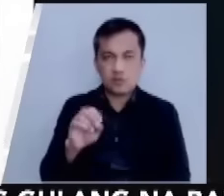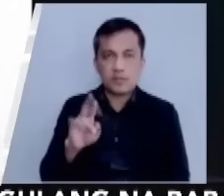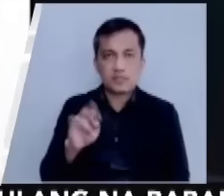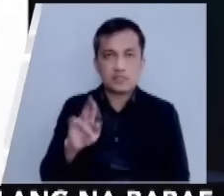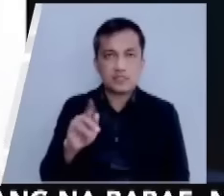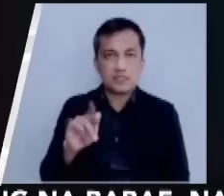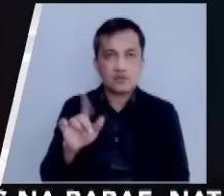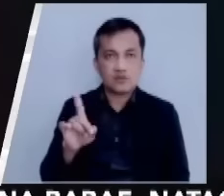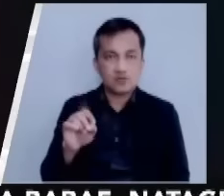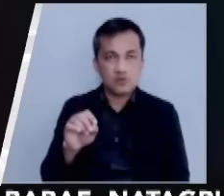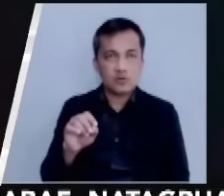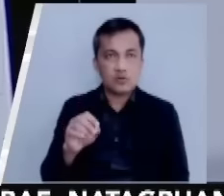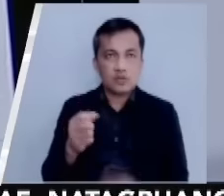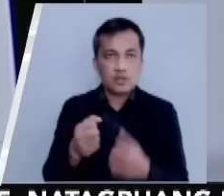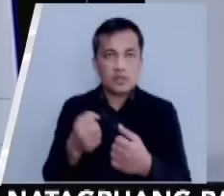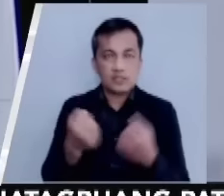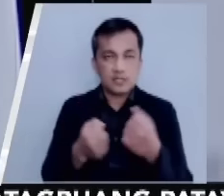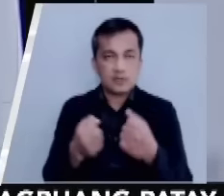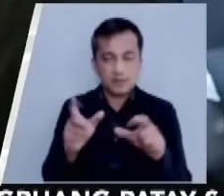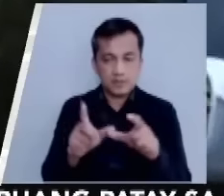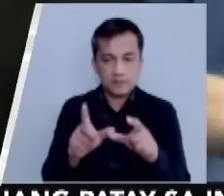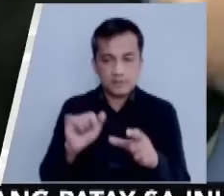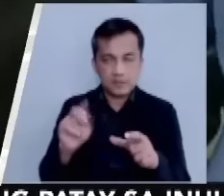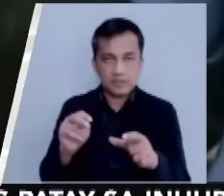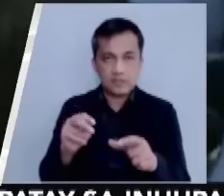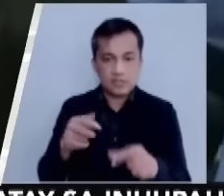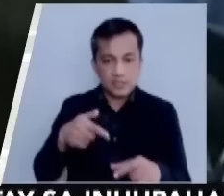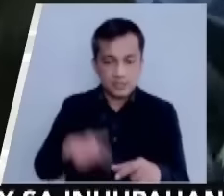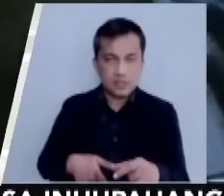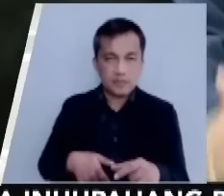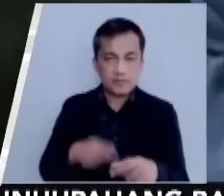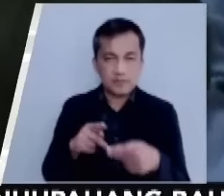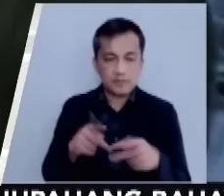driver's license, tin at gun permit.